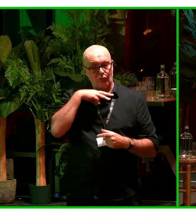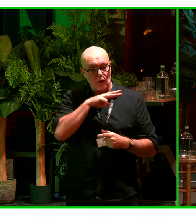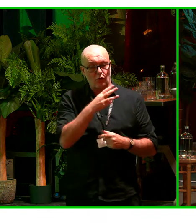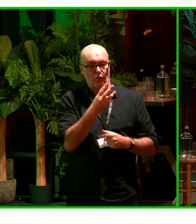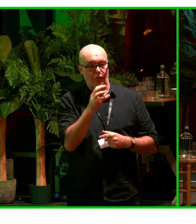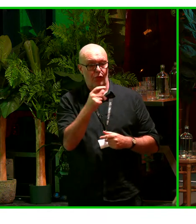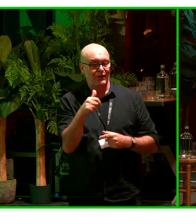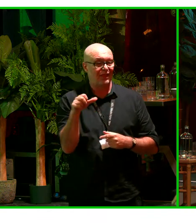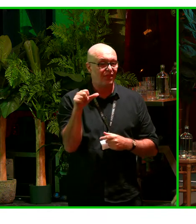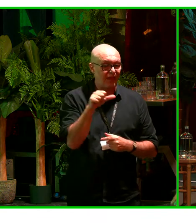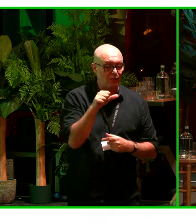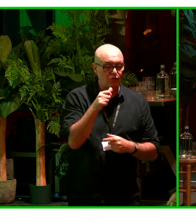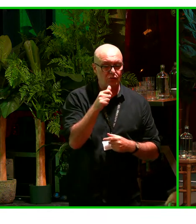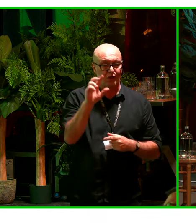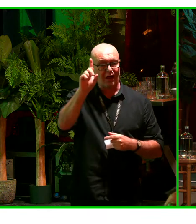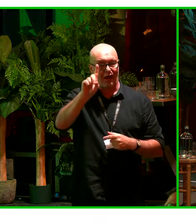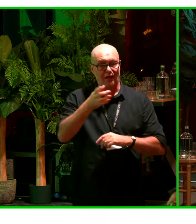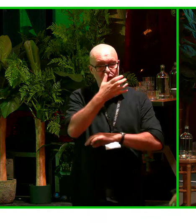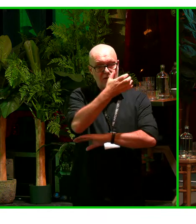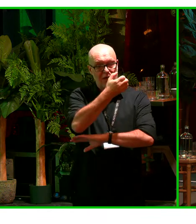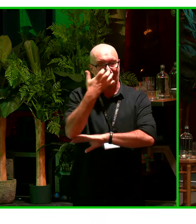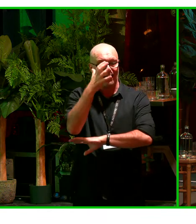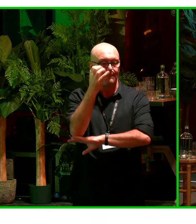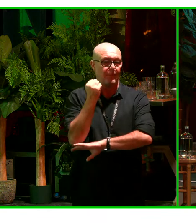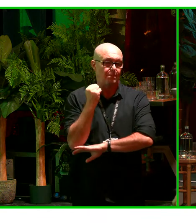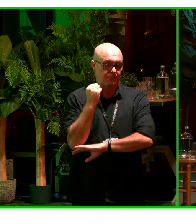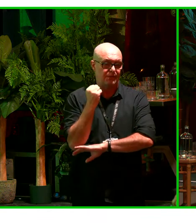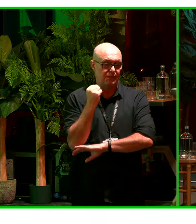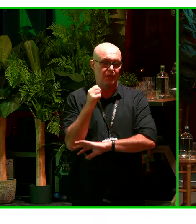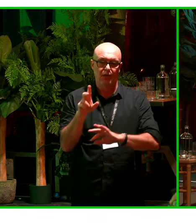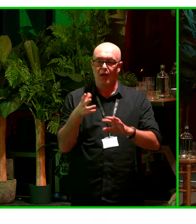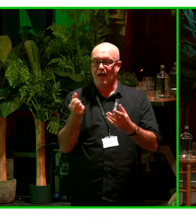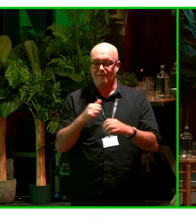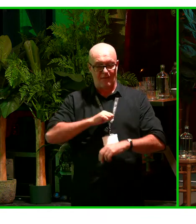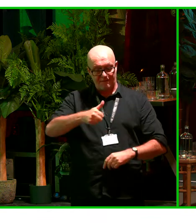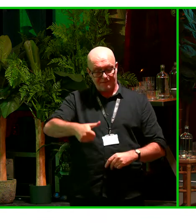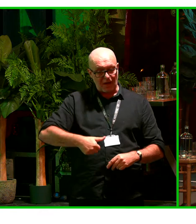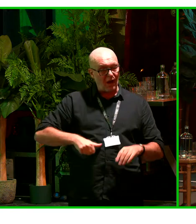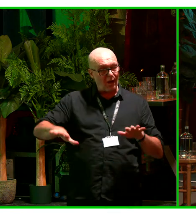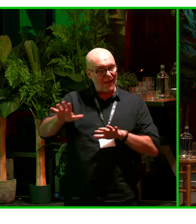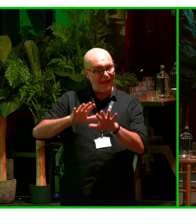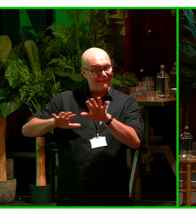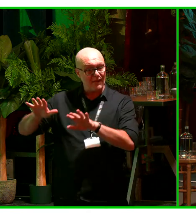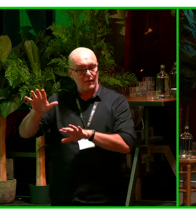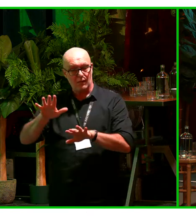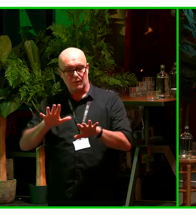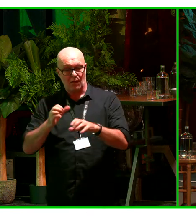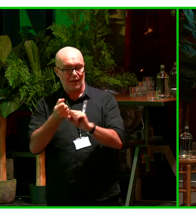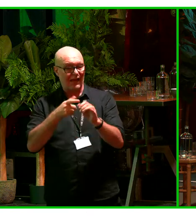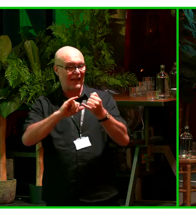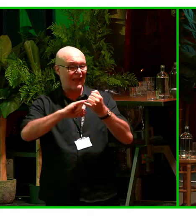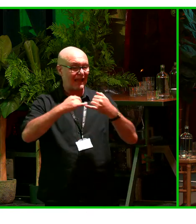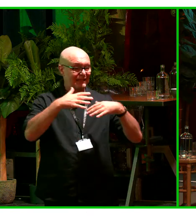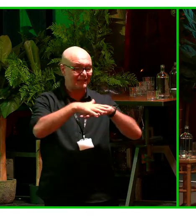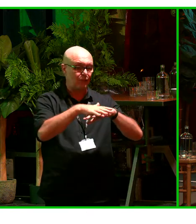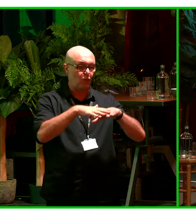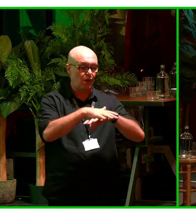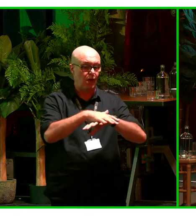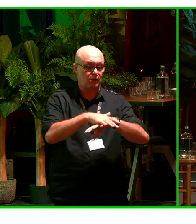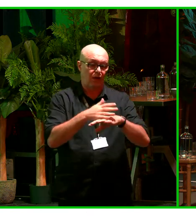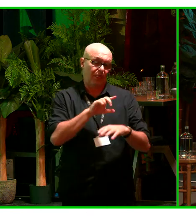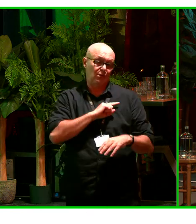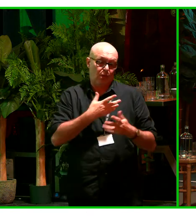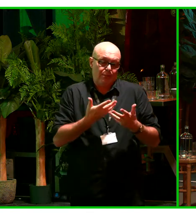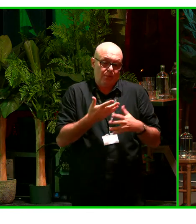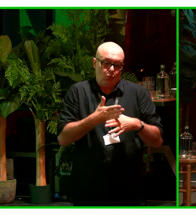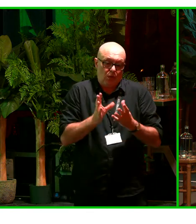our network. We've got rural areas in our network, and we've also got gas grid networks, and we're already working with Caden on how we